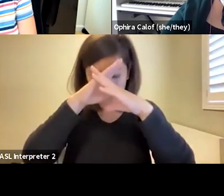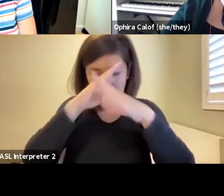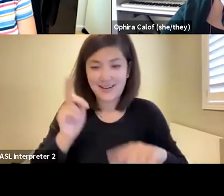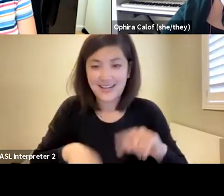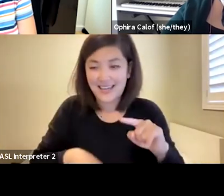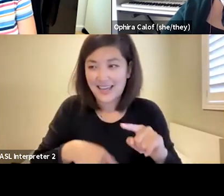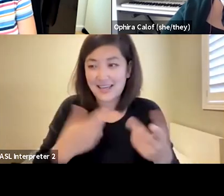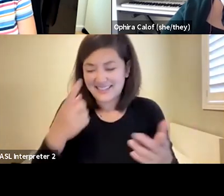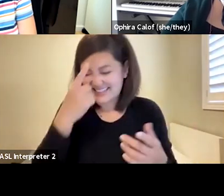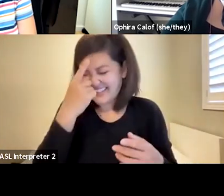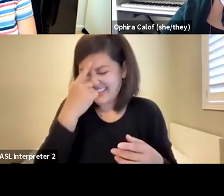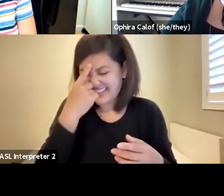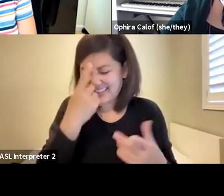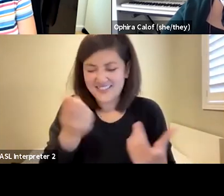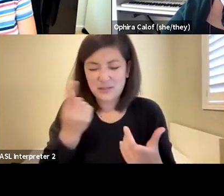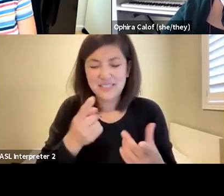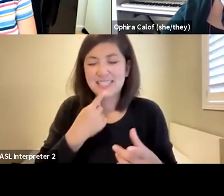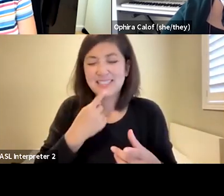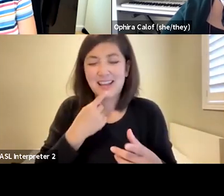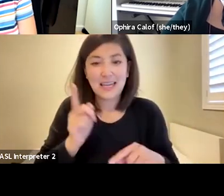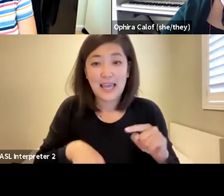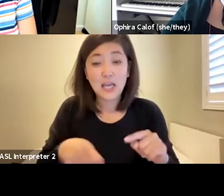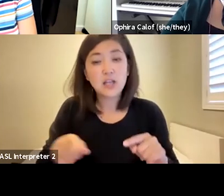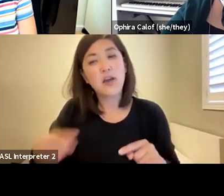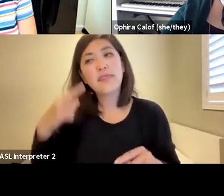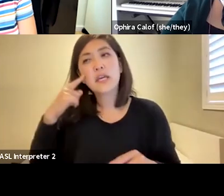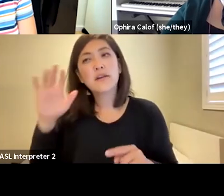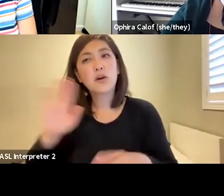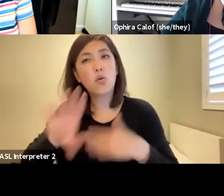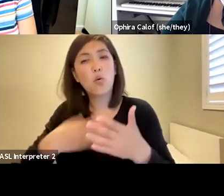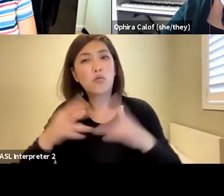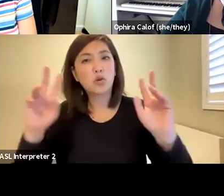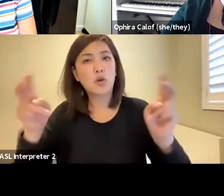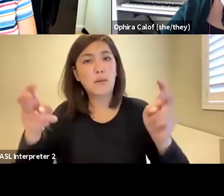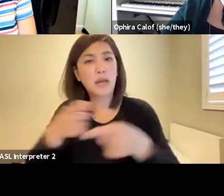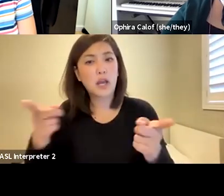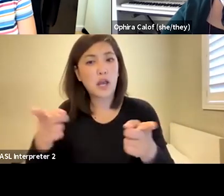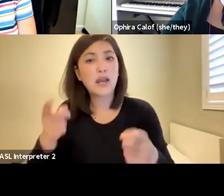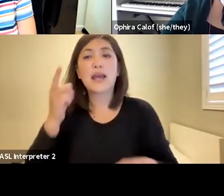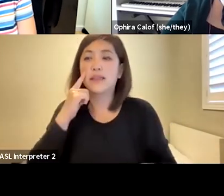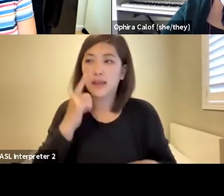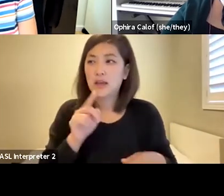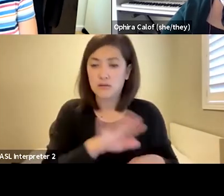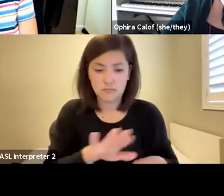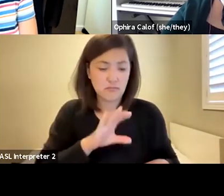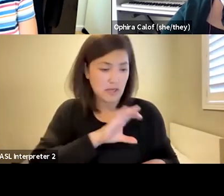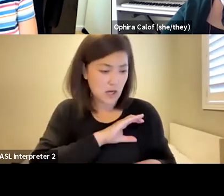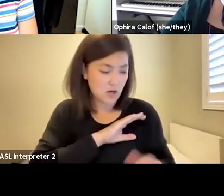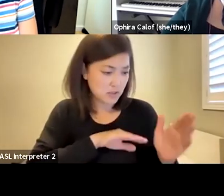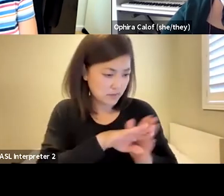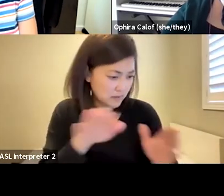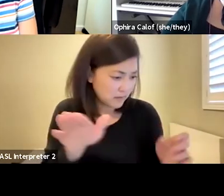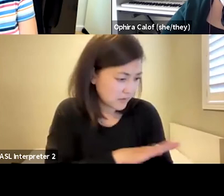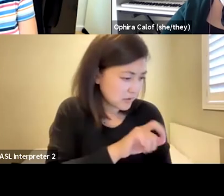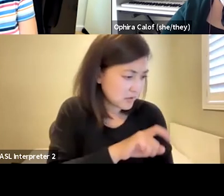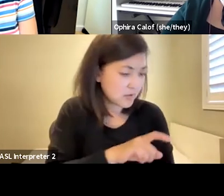themes are of the thing you're writing, and really, make sure your characters are fully developed and multidimensional. I find